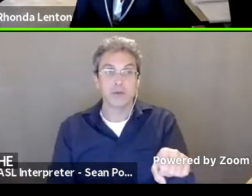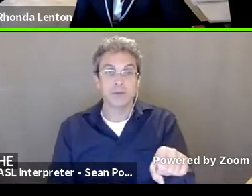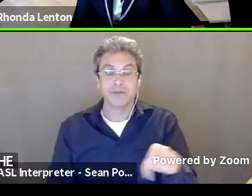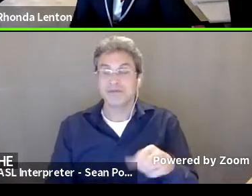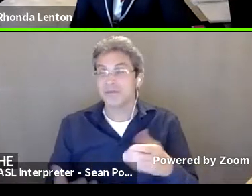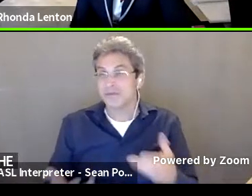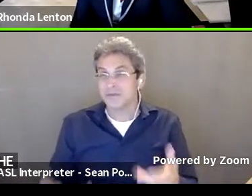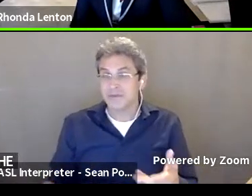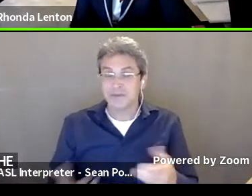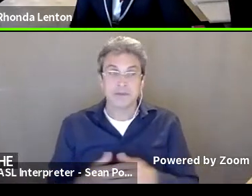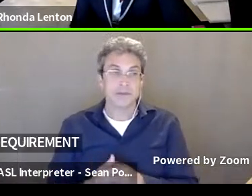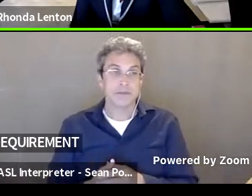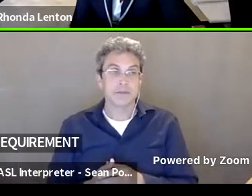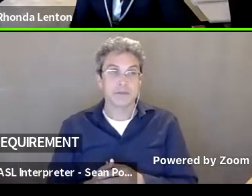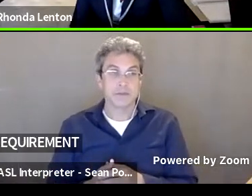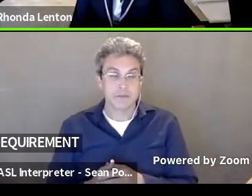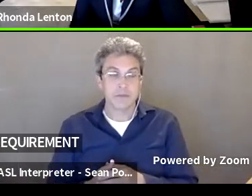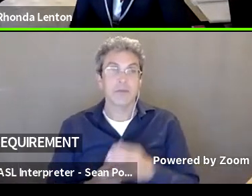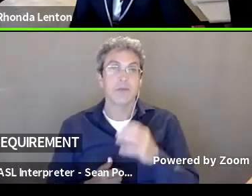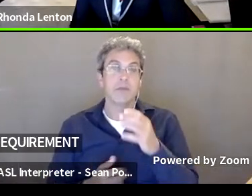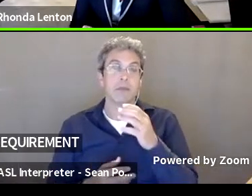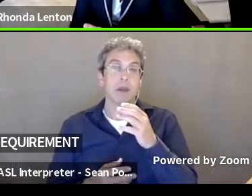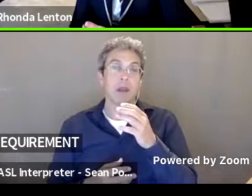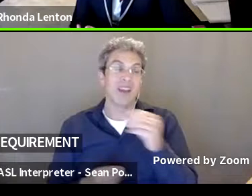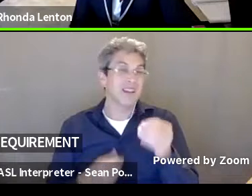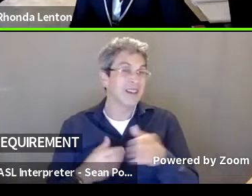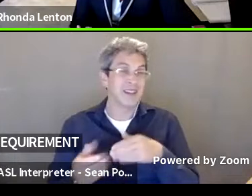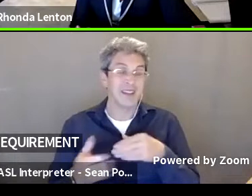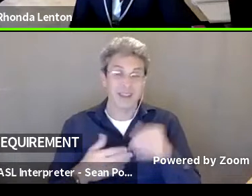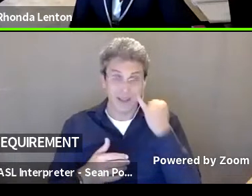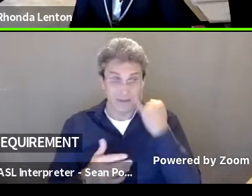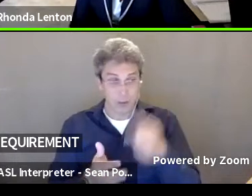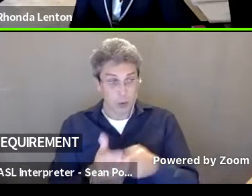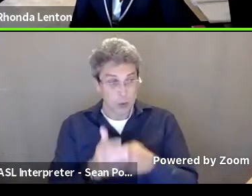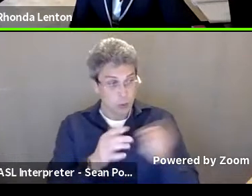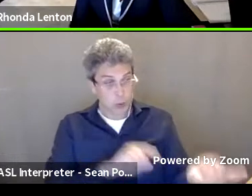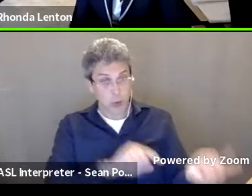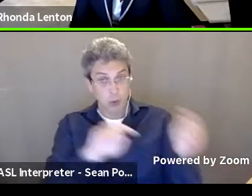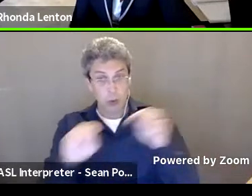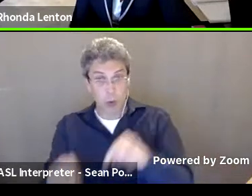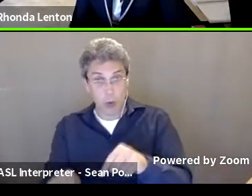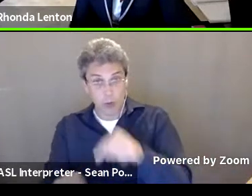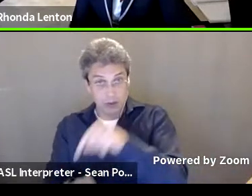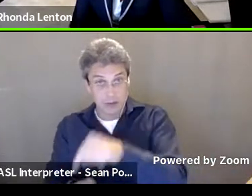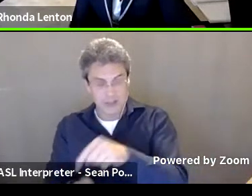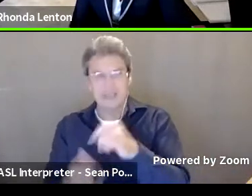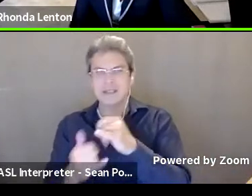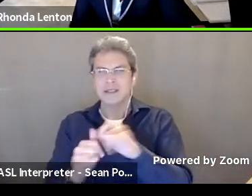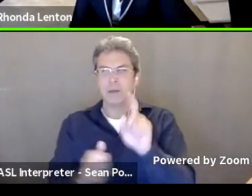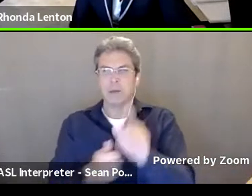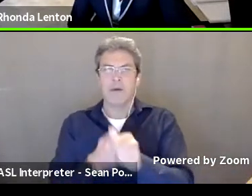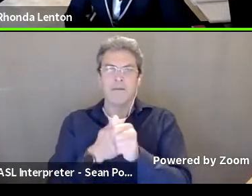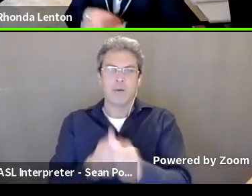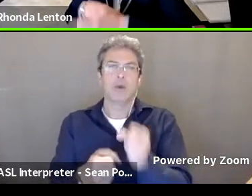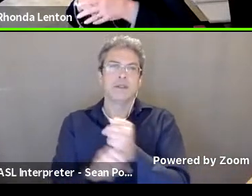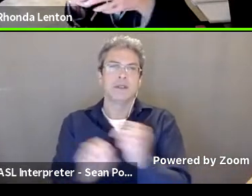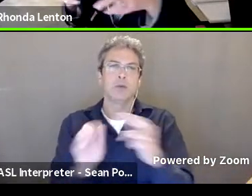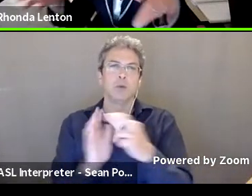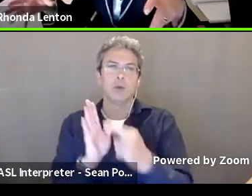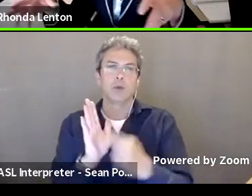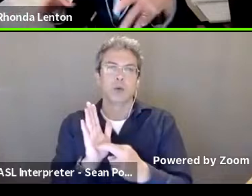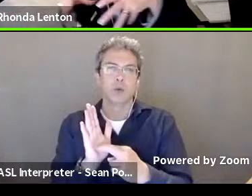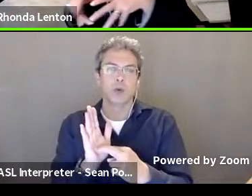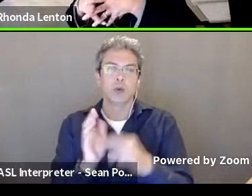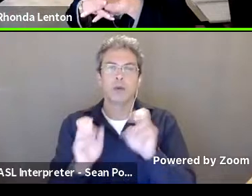have in-person requirements, of course, all normal safety precautions are also being pursued in terms of